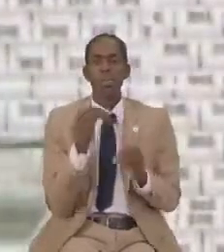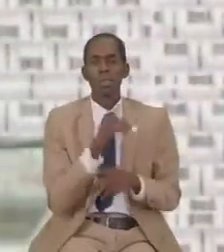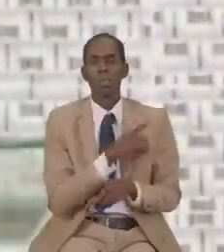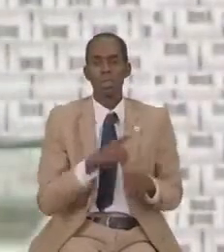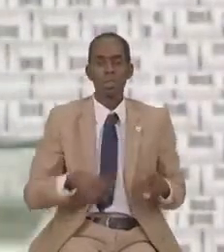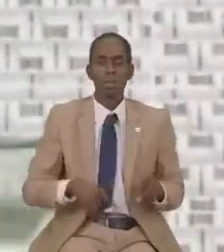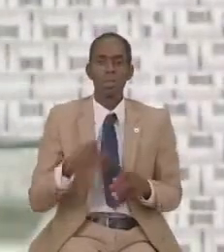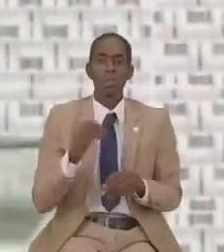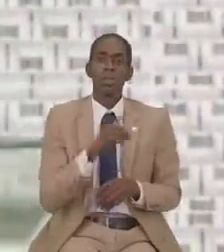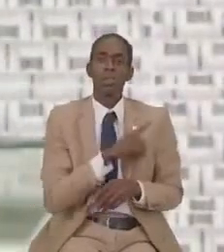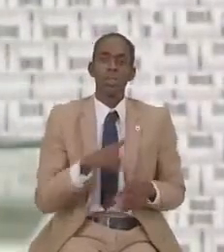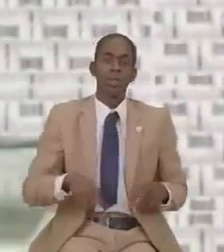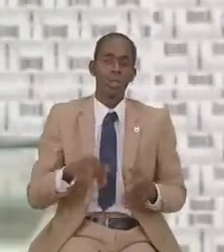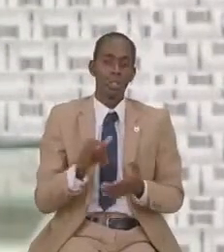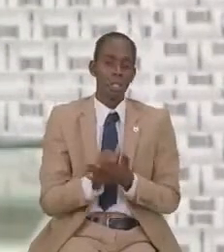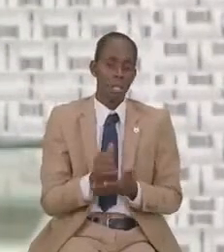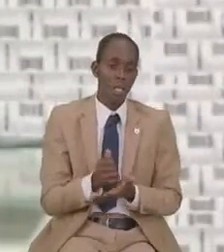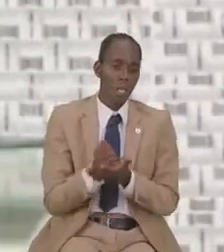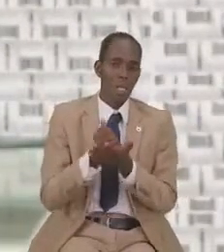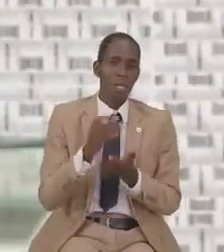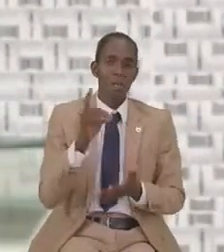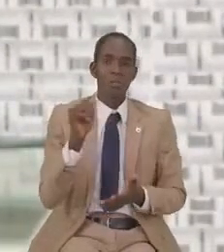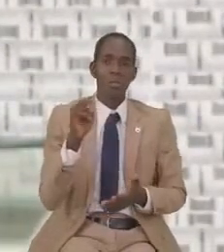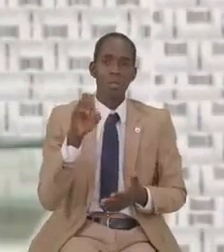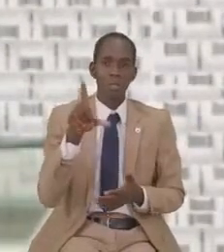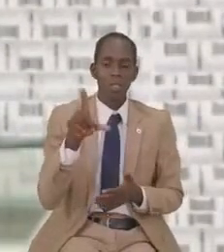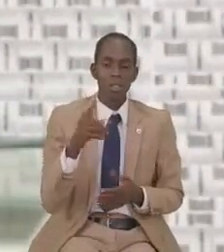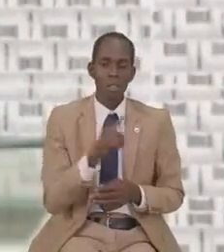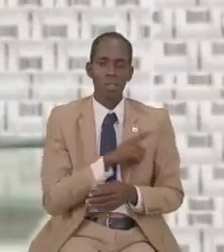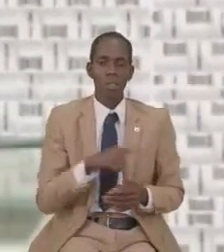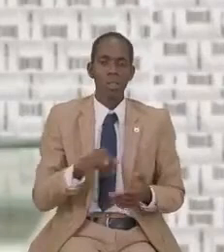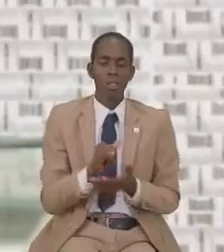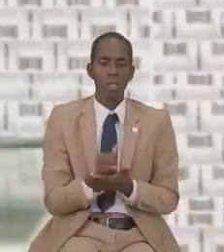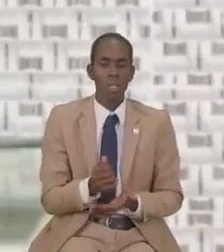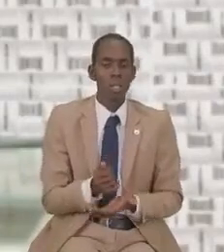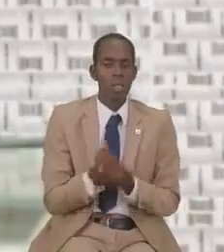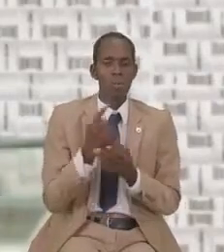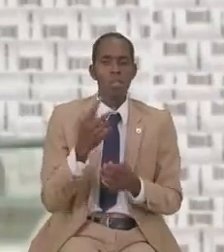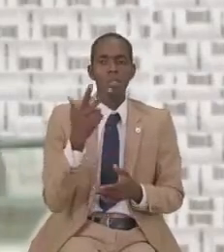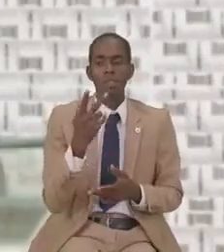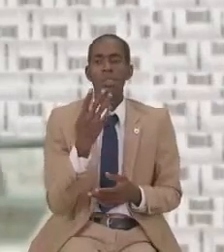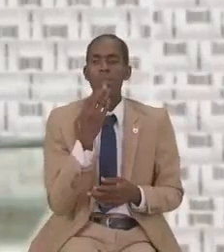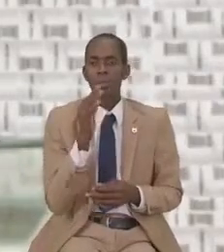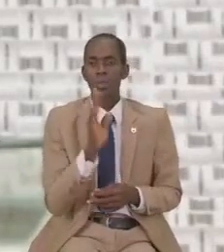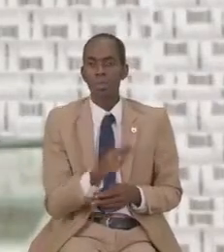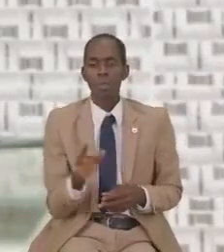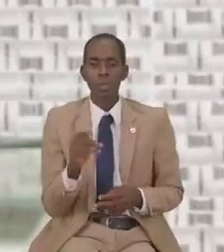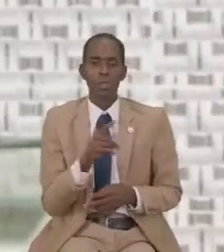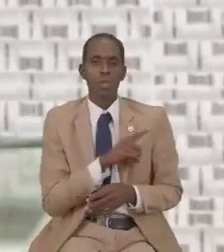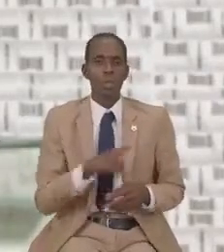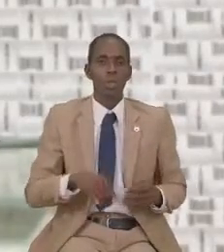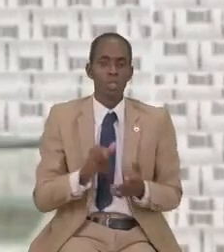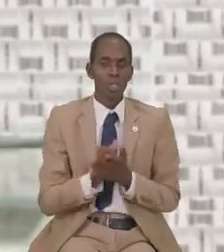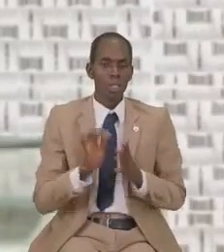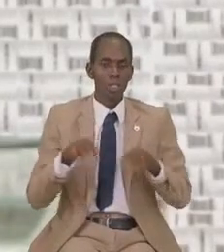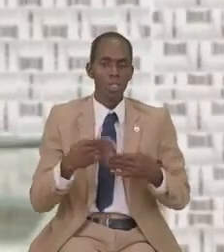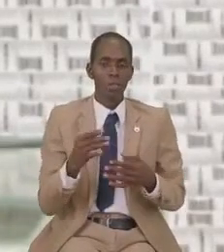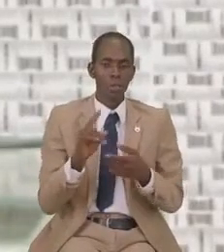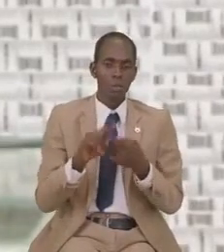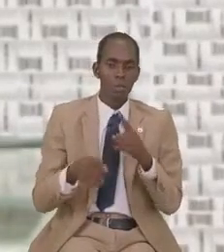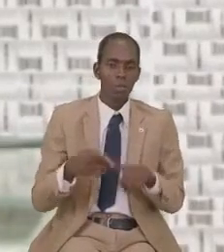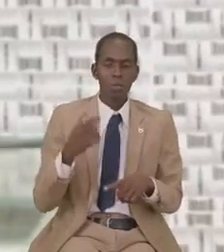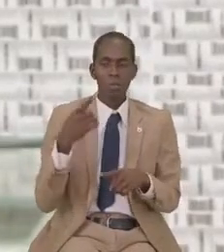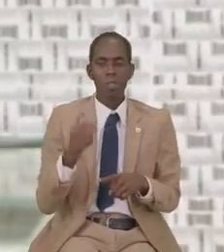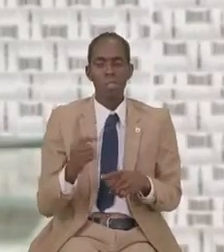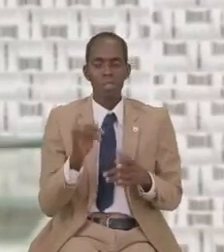helped Daniel. The Lord that strengthened Daniel, Shadrach, Meshach, and Abednego. The Lord that gave him the courage and the